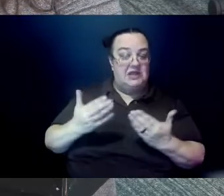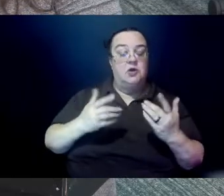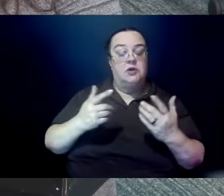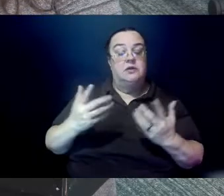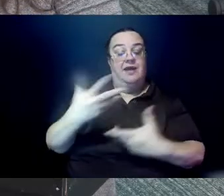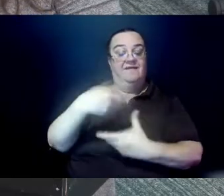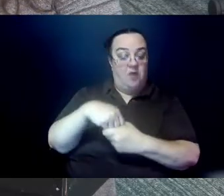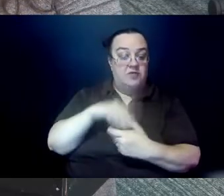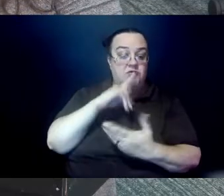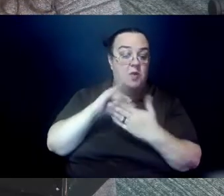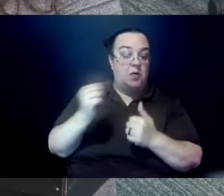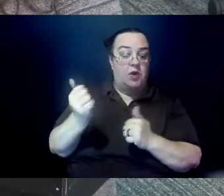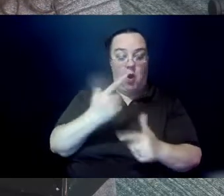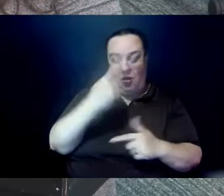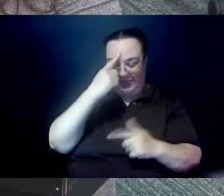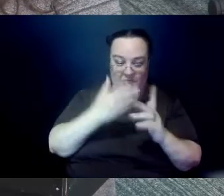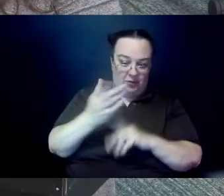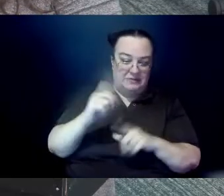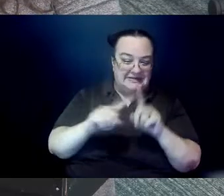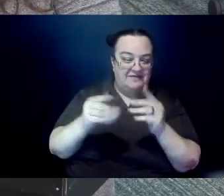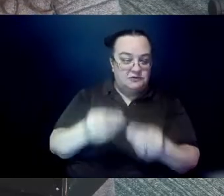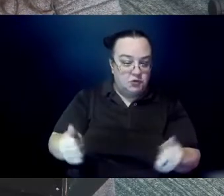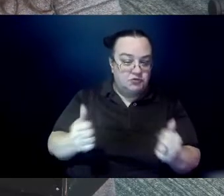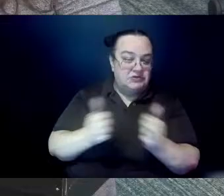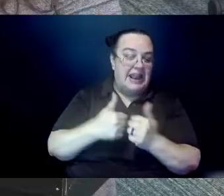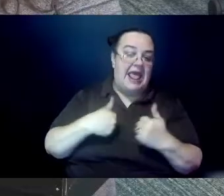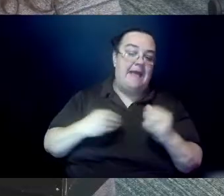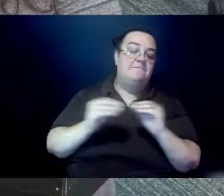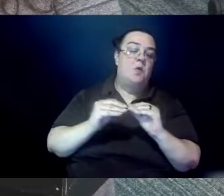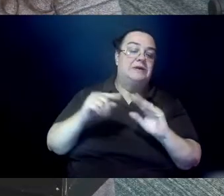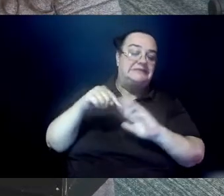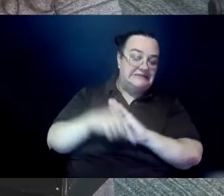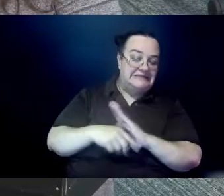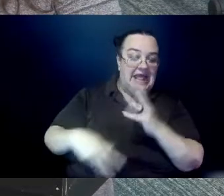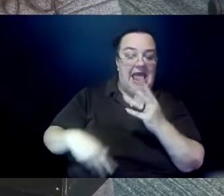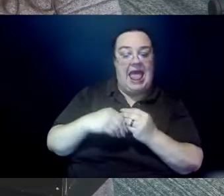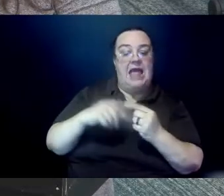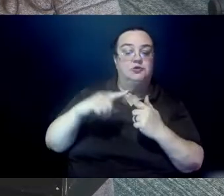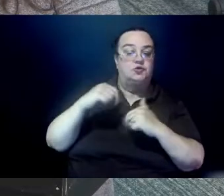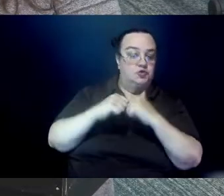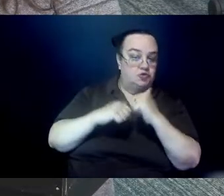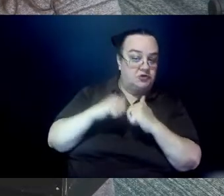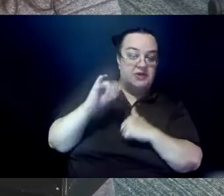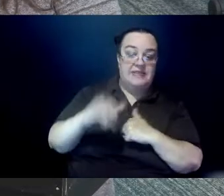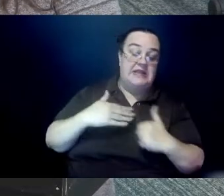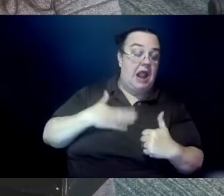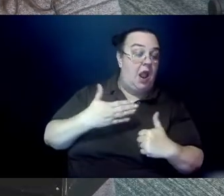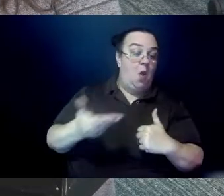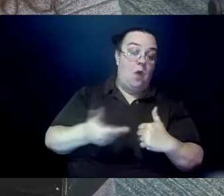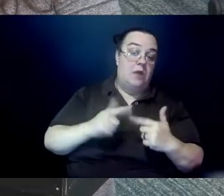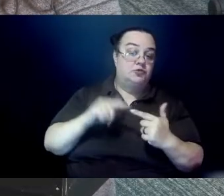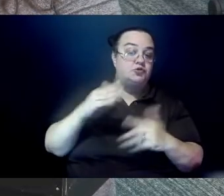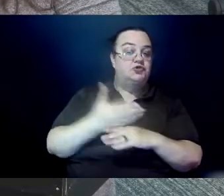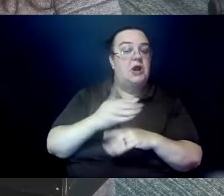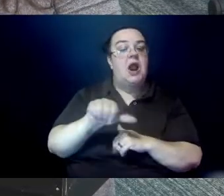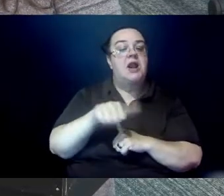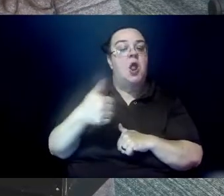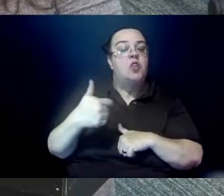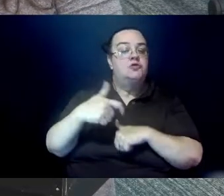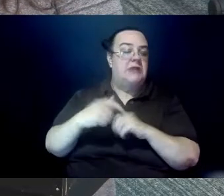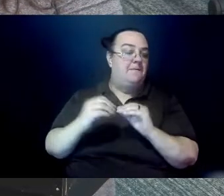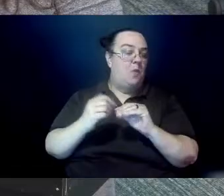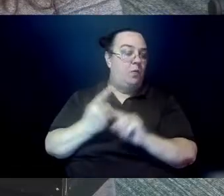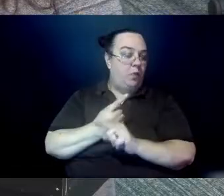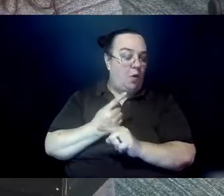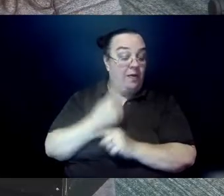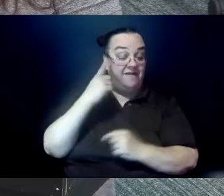together. I have many details to add to structuring this approach and welcome sharing them at another appropriate time. For